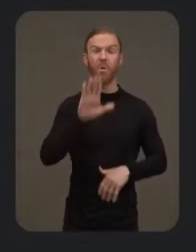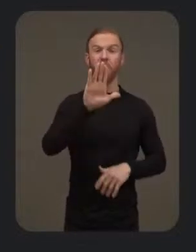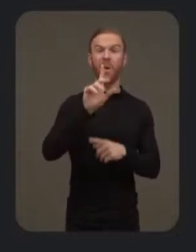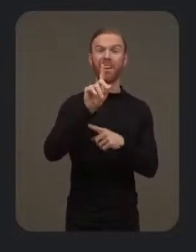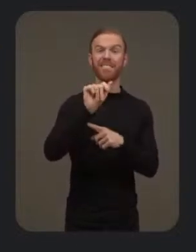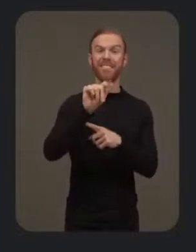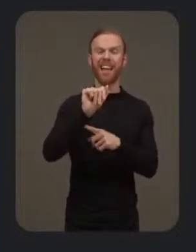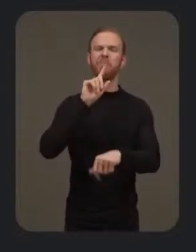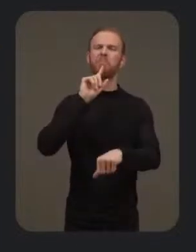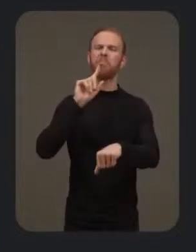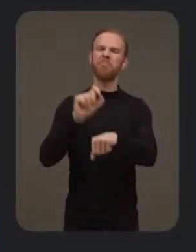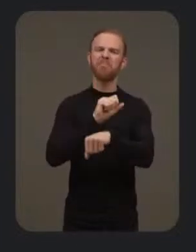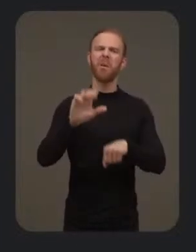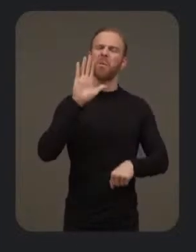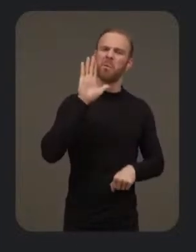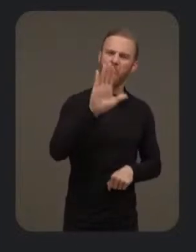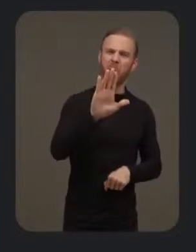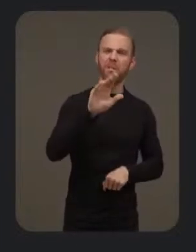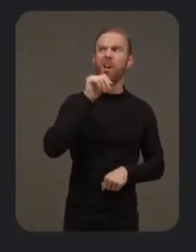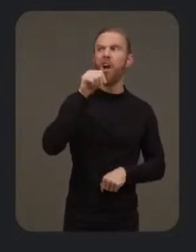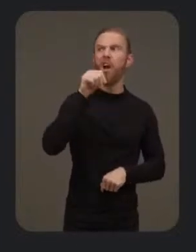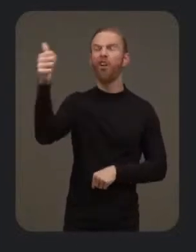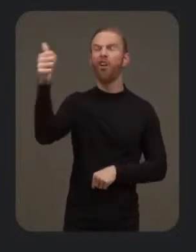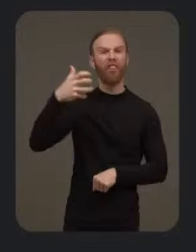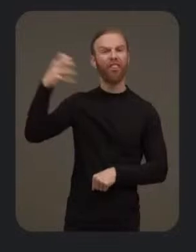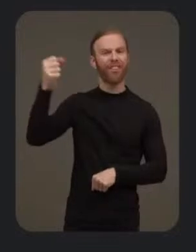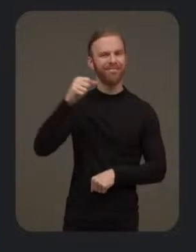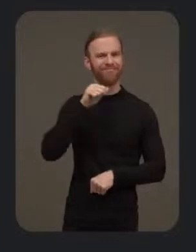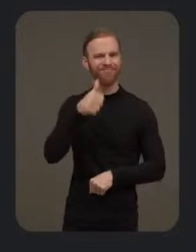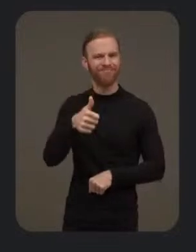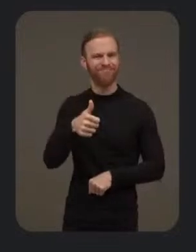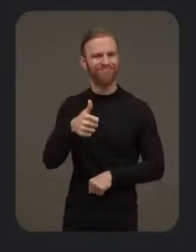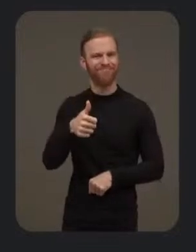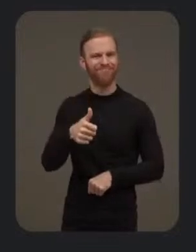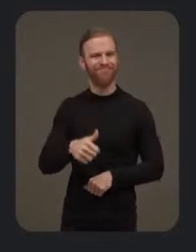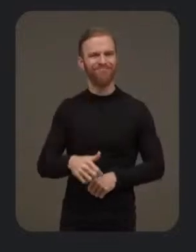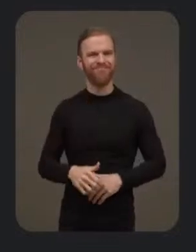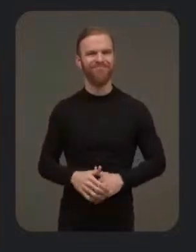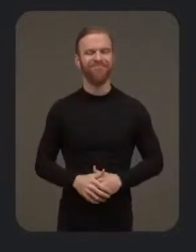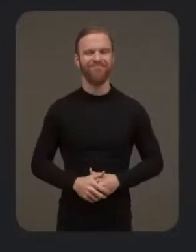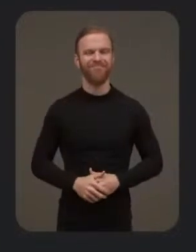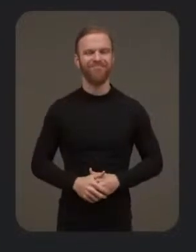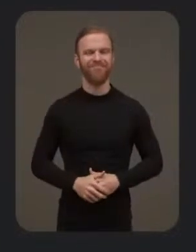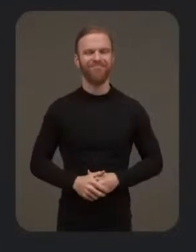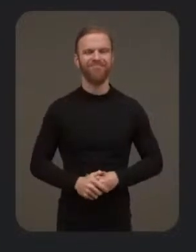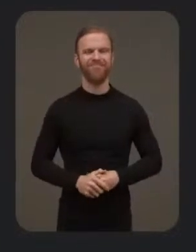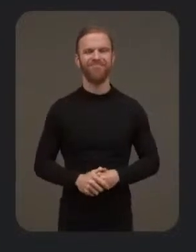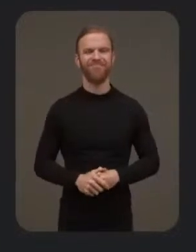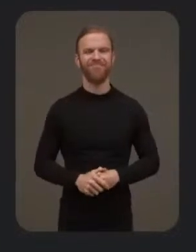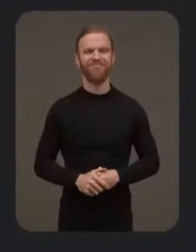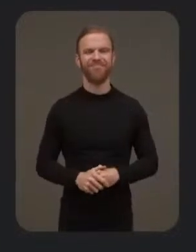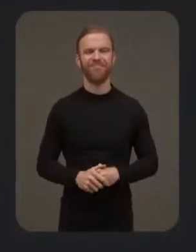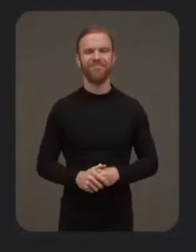In other words, your data is your data and no one else's.